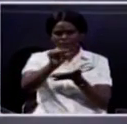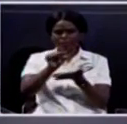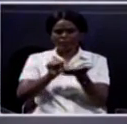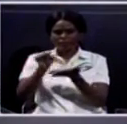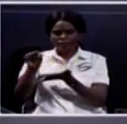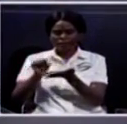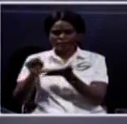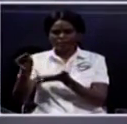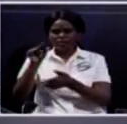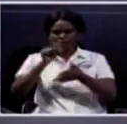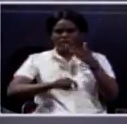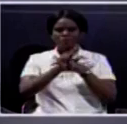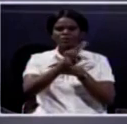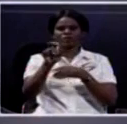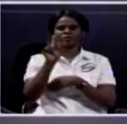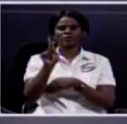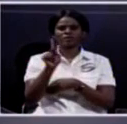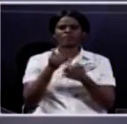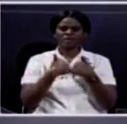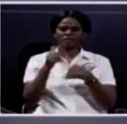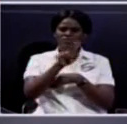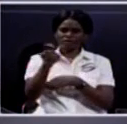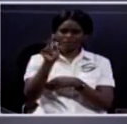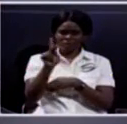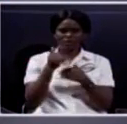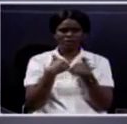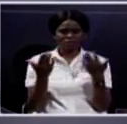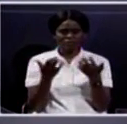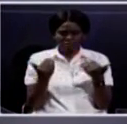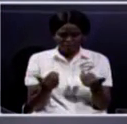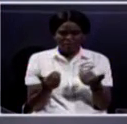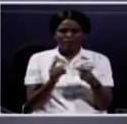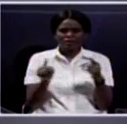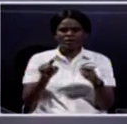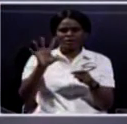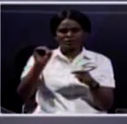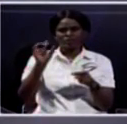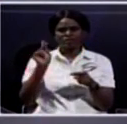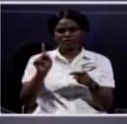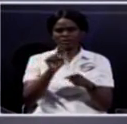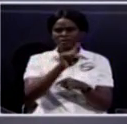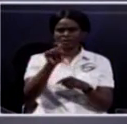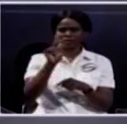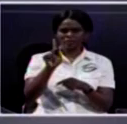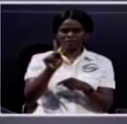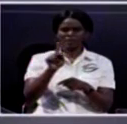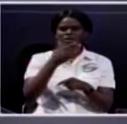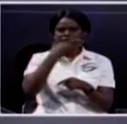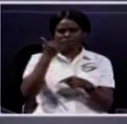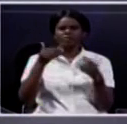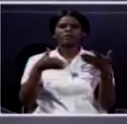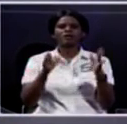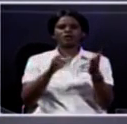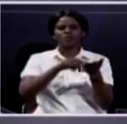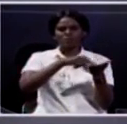is 200 kwacha and you don't have 200 kwacha at hand, but you have a 50 kwacha or 100 kwacha, you must be allowed